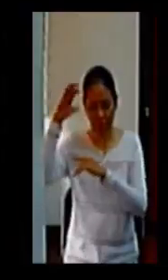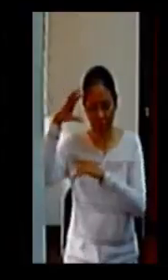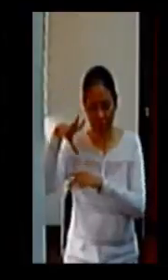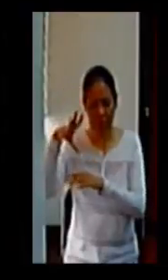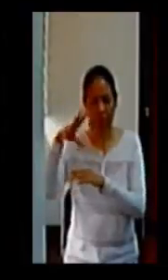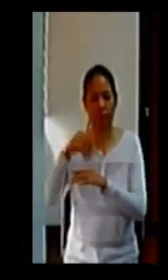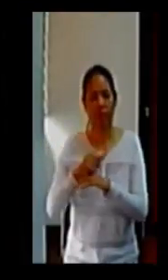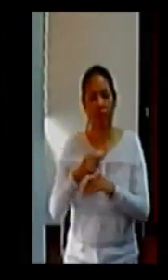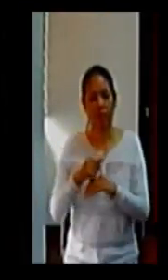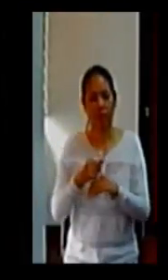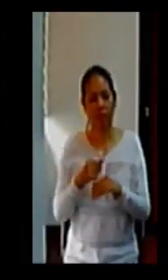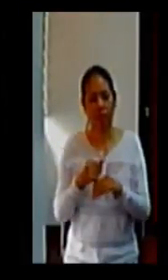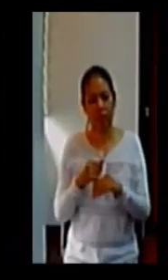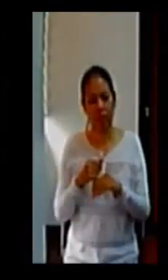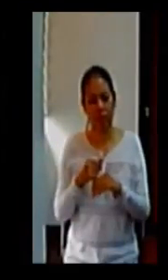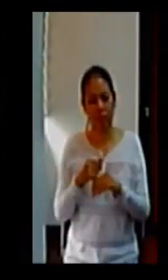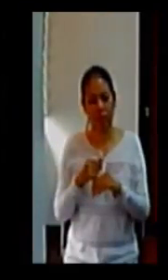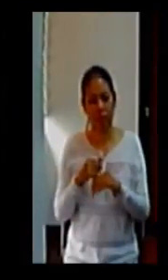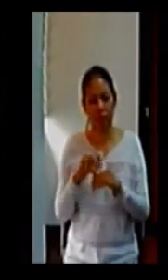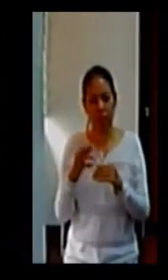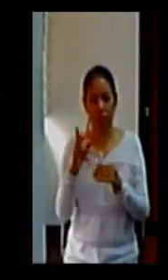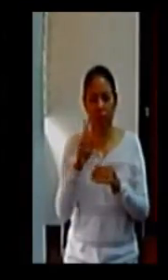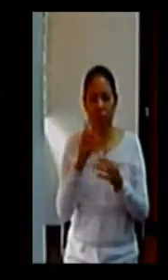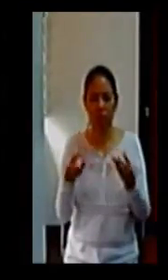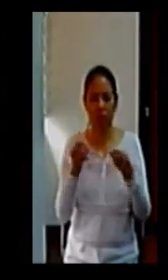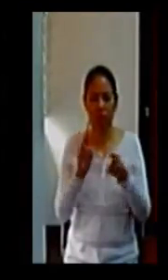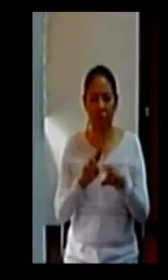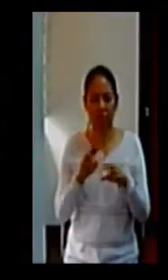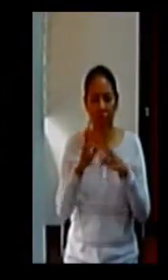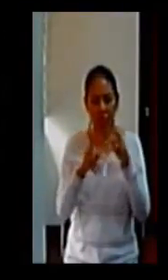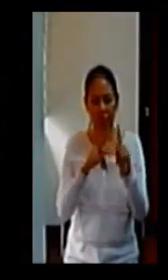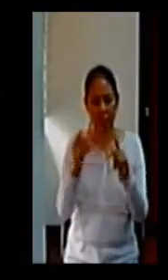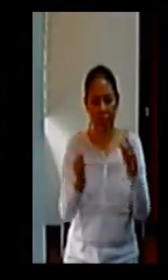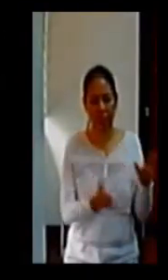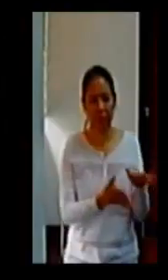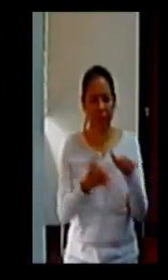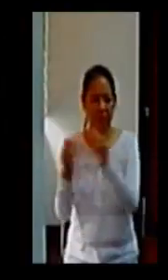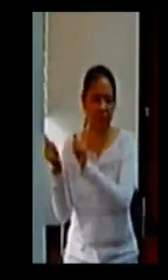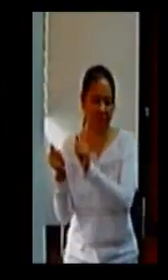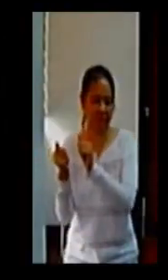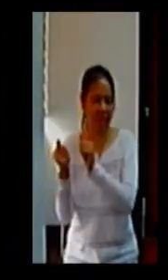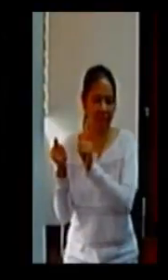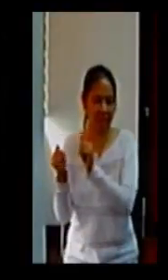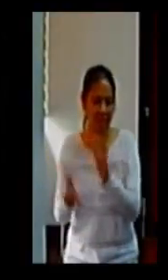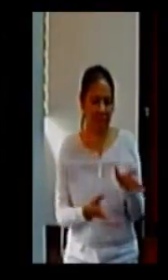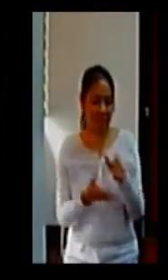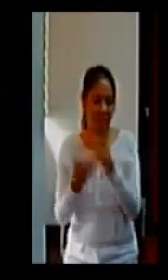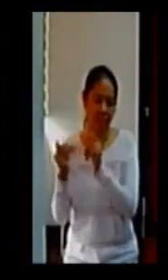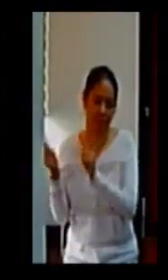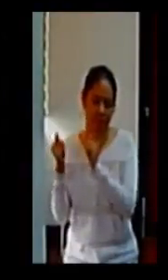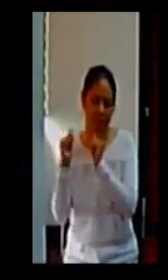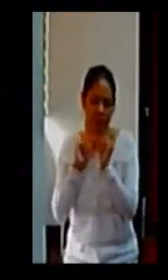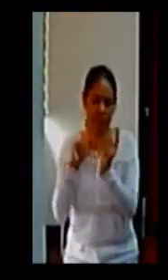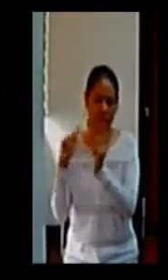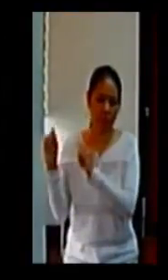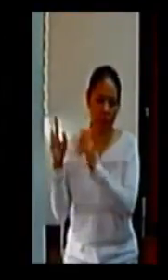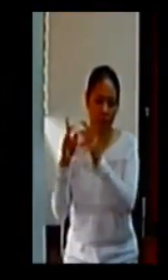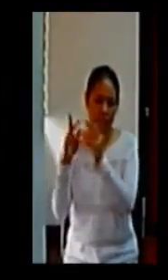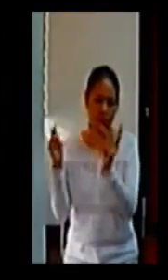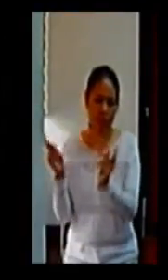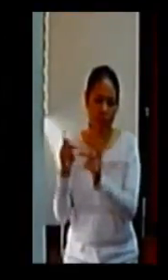ang paglikas na mention kanina ni Miss Naliu ng kanyang mga magulang